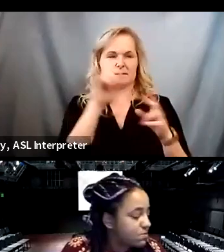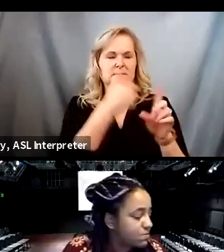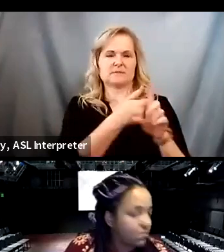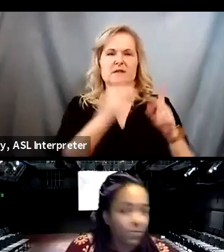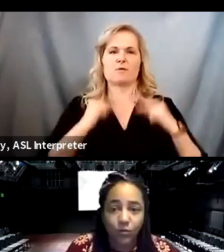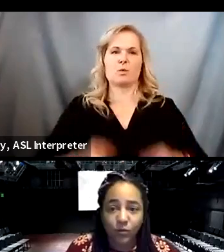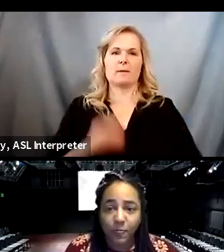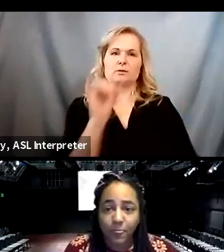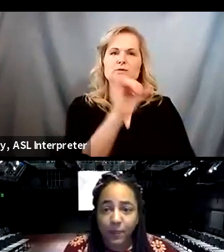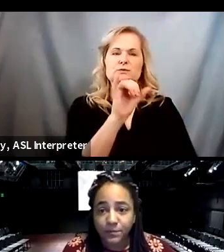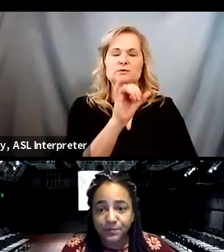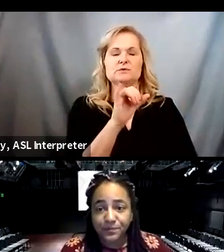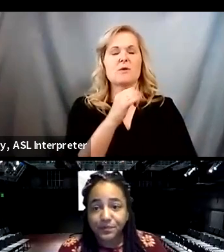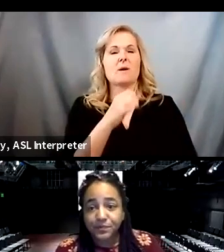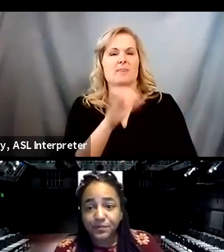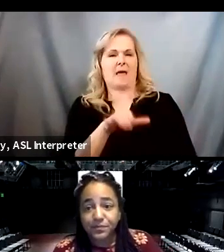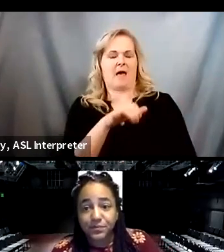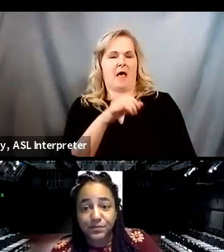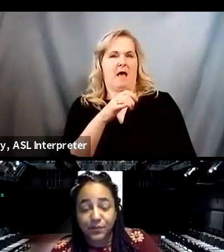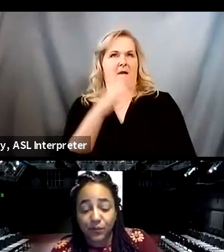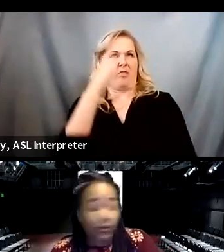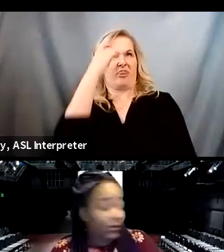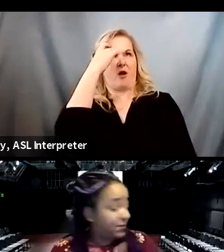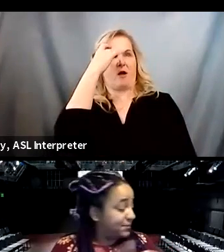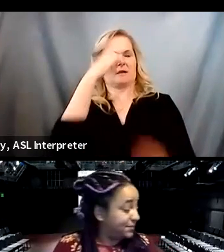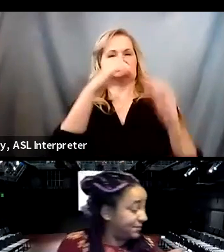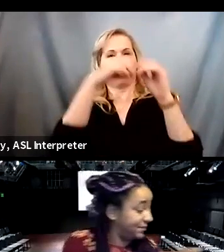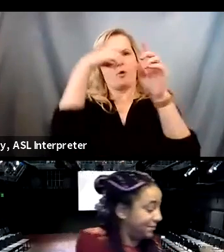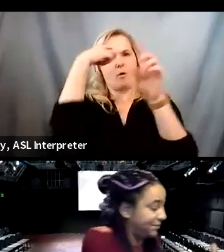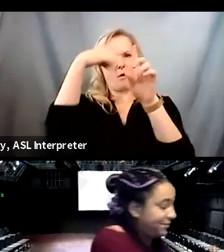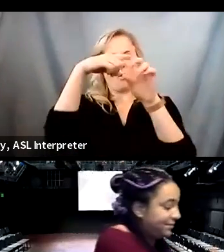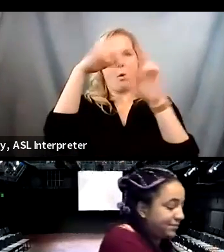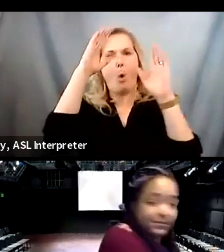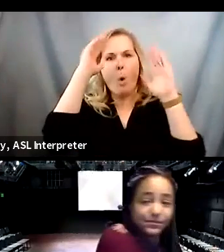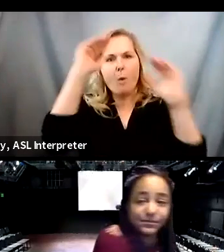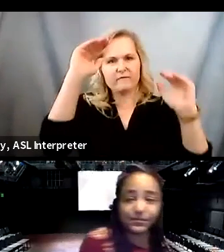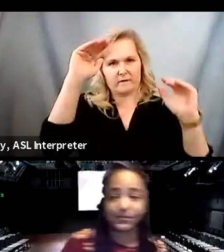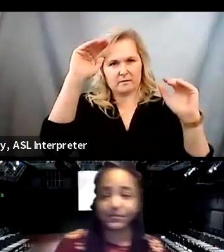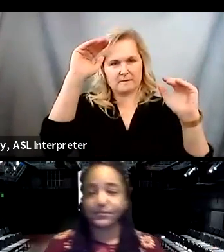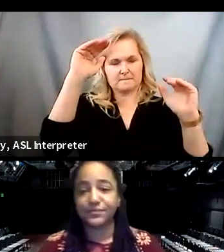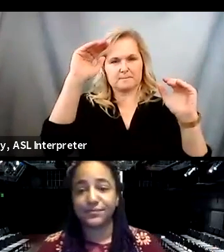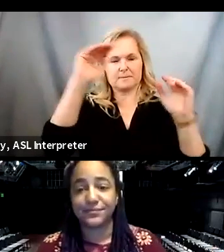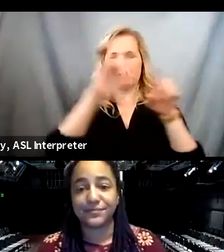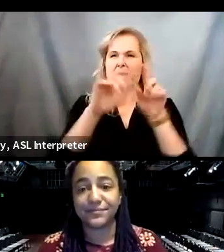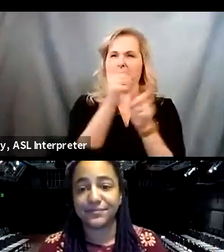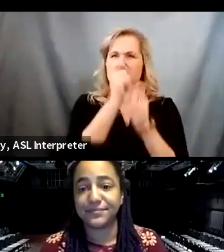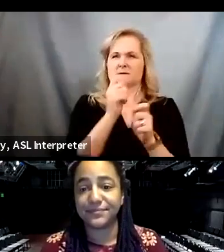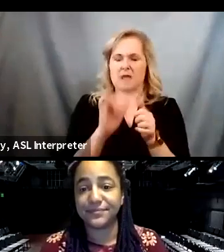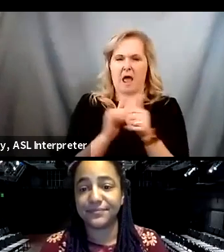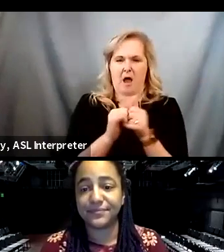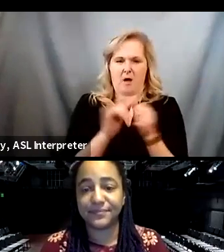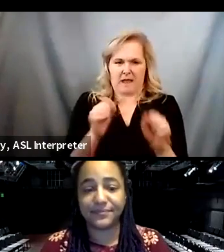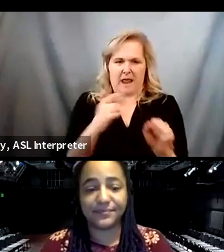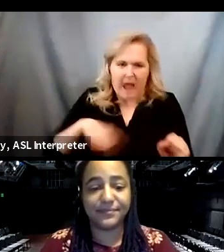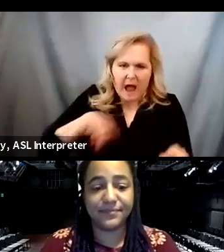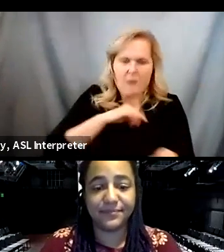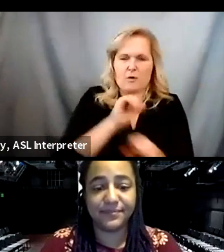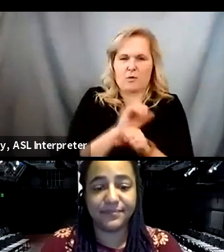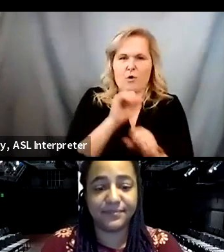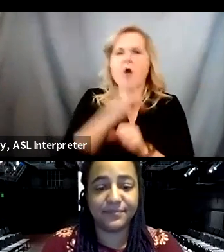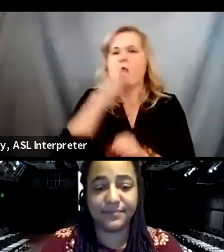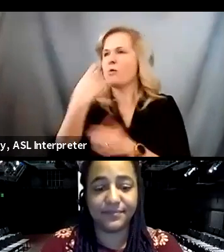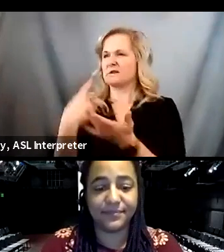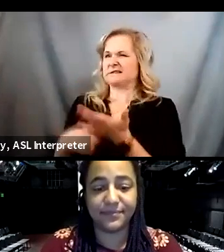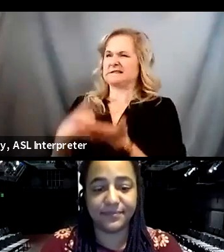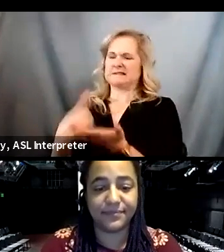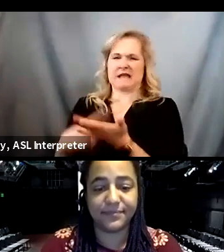least a hopeful thought I'm having, but an interesting thought about how can our work, it's not just talking